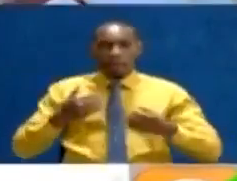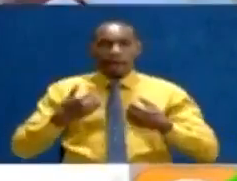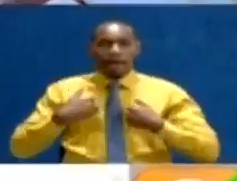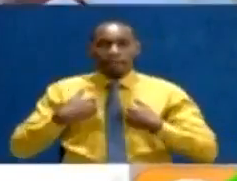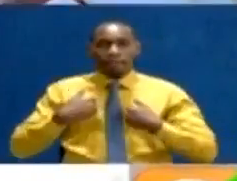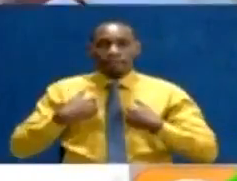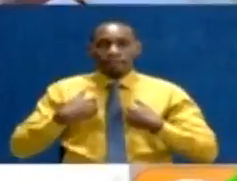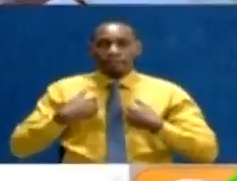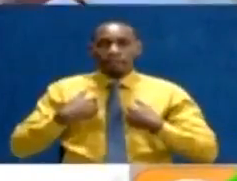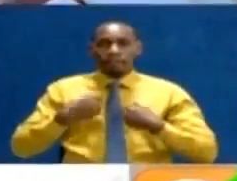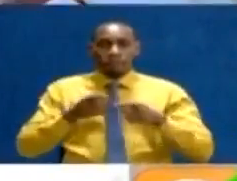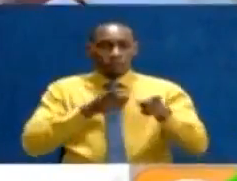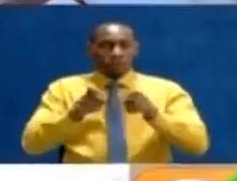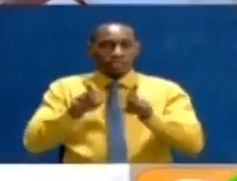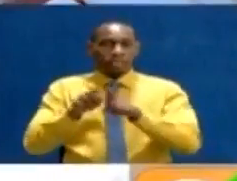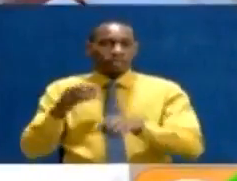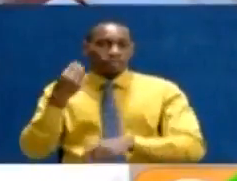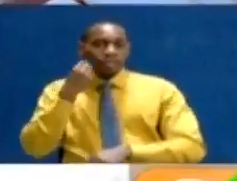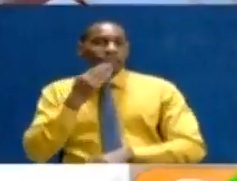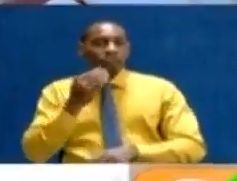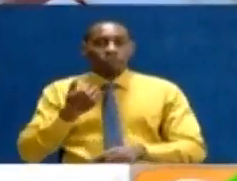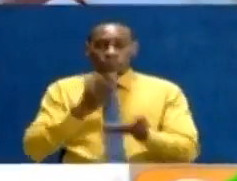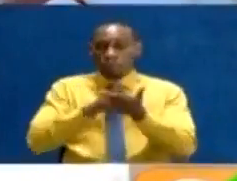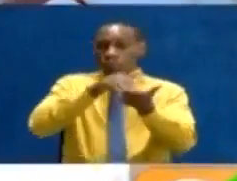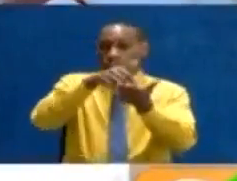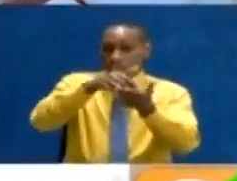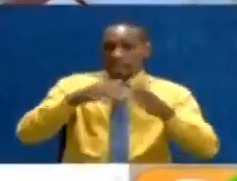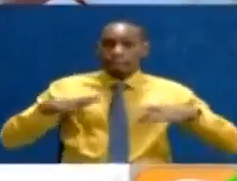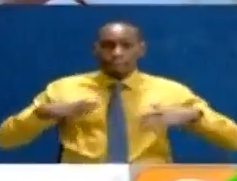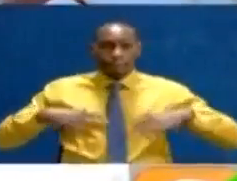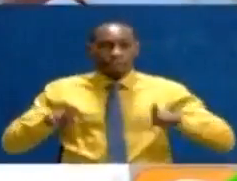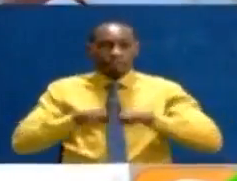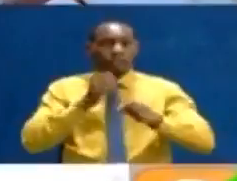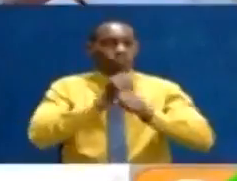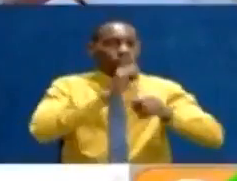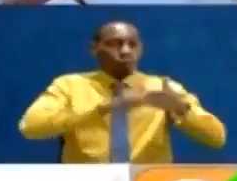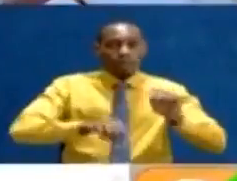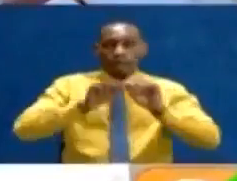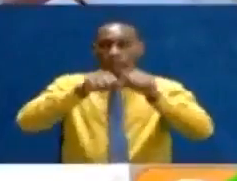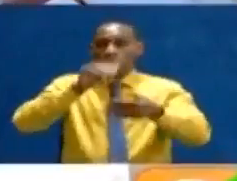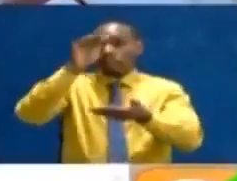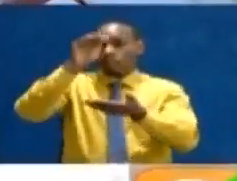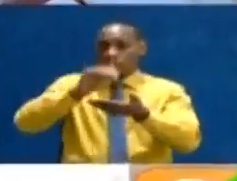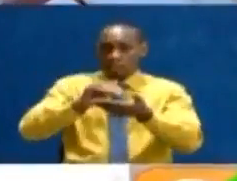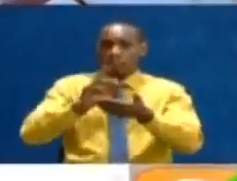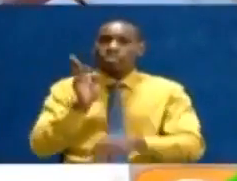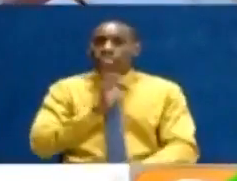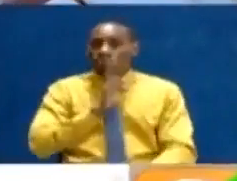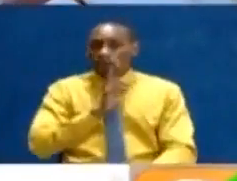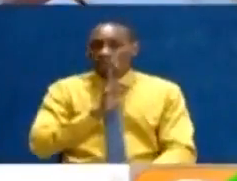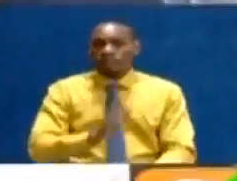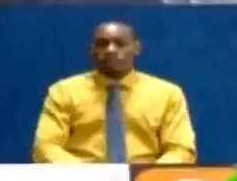and managing diabetes are vulnerable population, and what they can do to reduce the